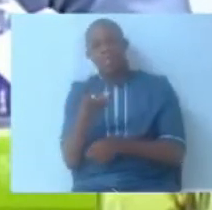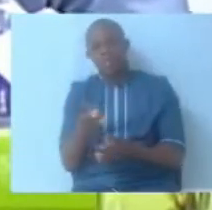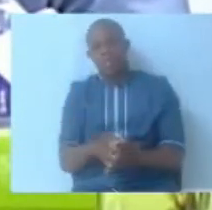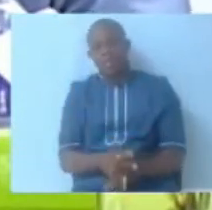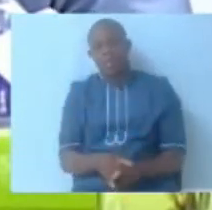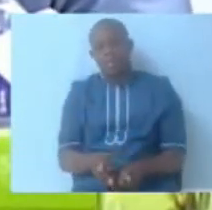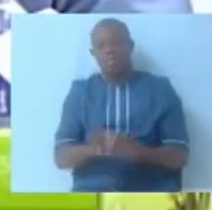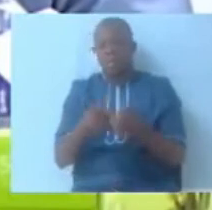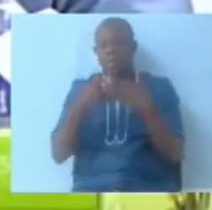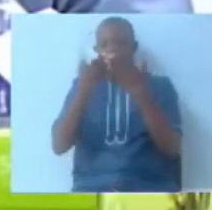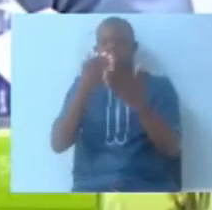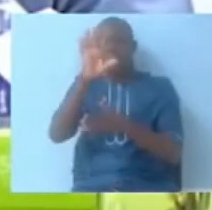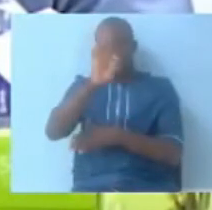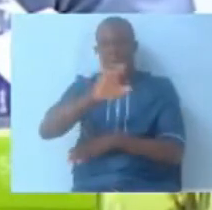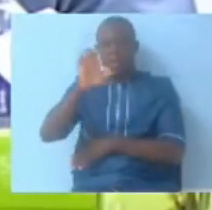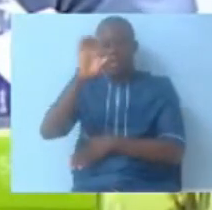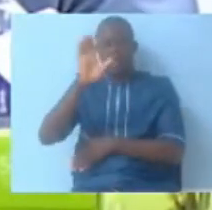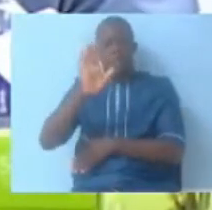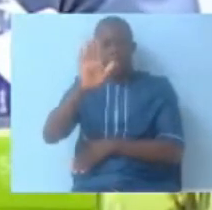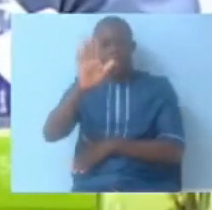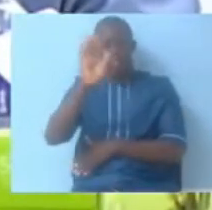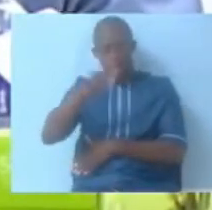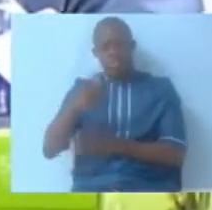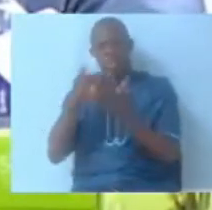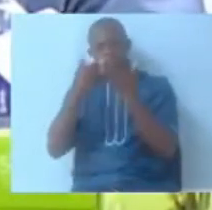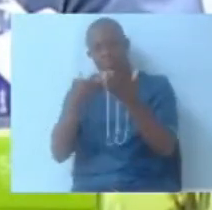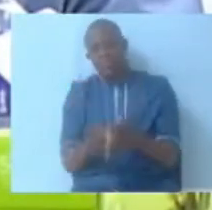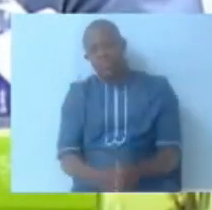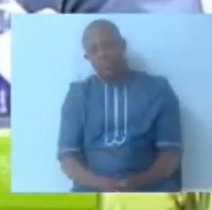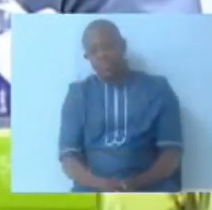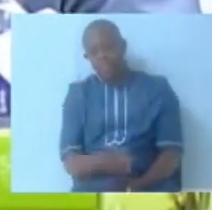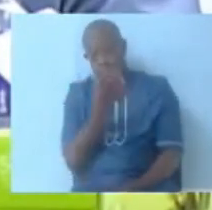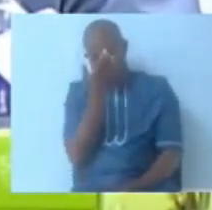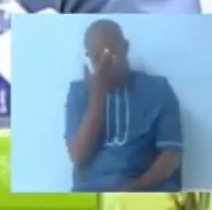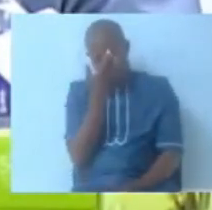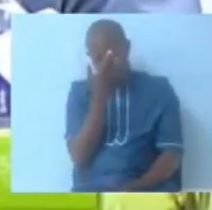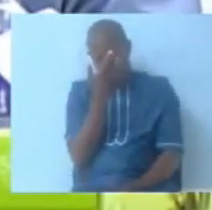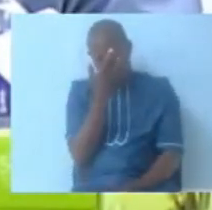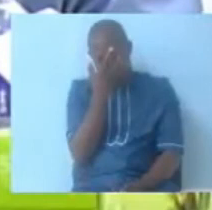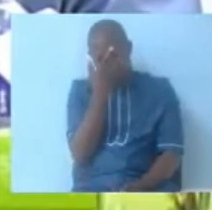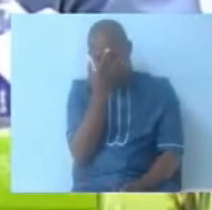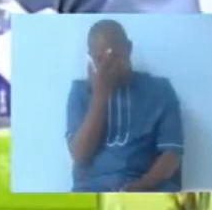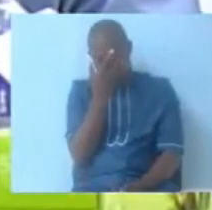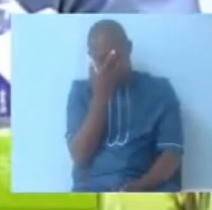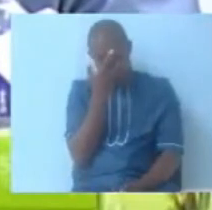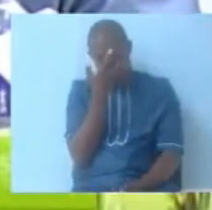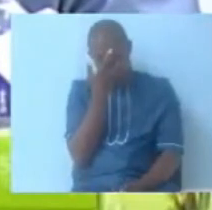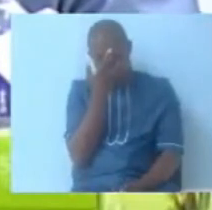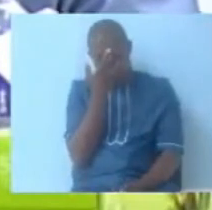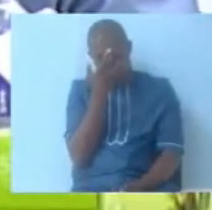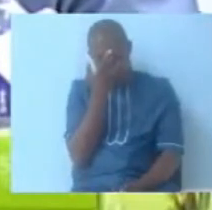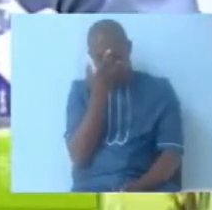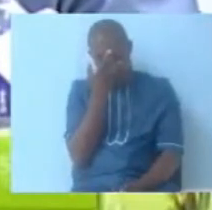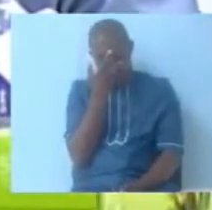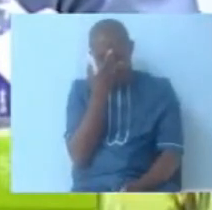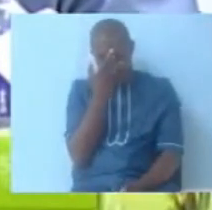I'll get it for the TRRC later. Yusomanda ntambita na office wala puru nyin kamala nsika mbulo sila kaito lukang meya alonko. Ndefango